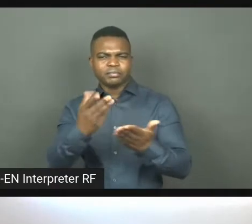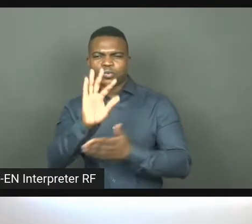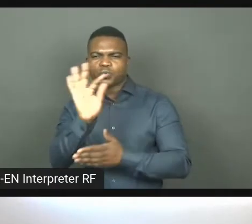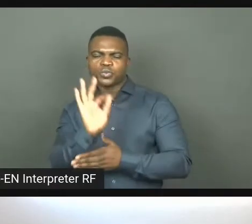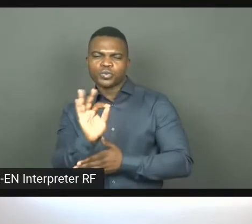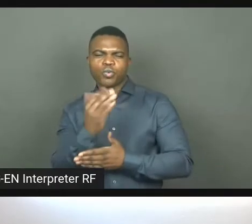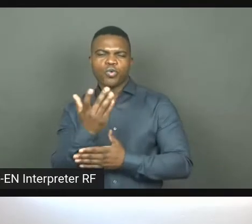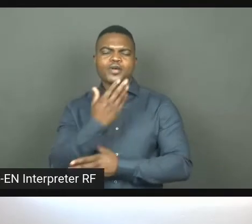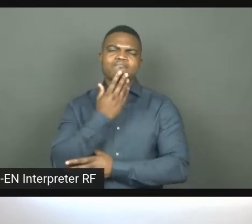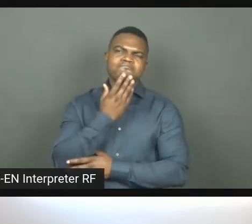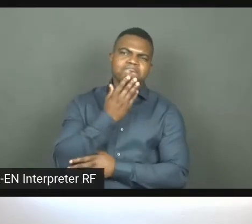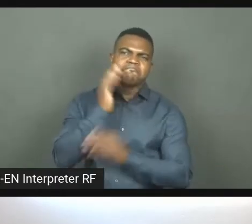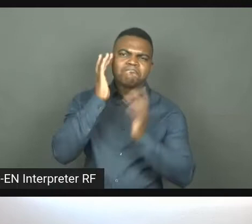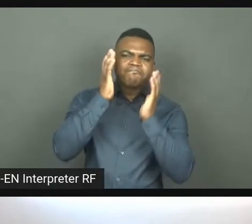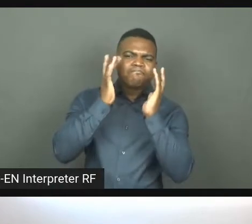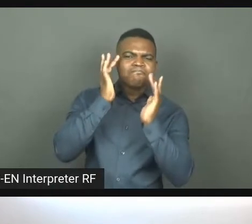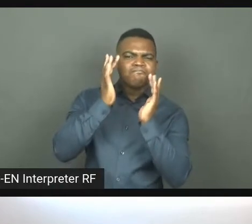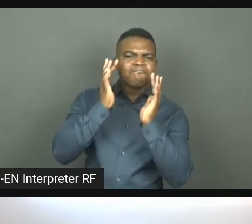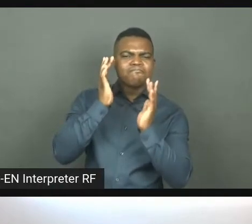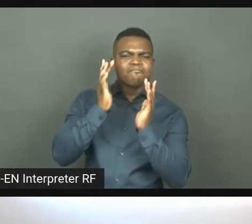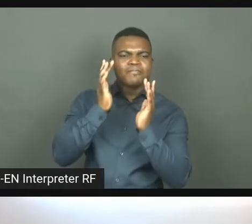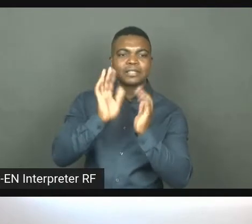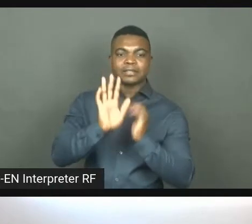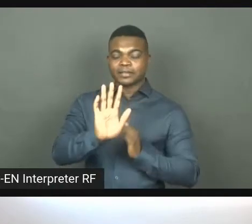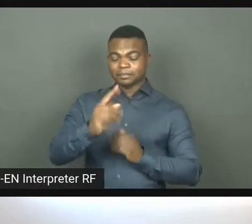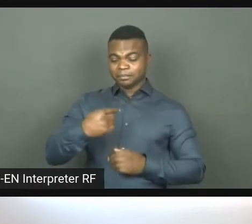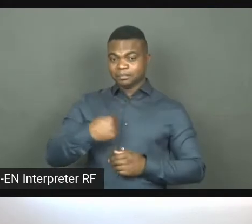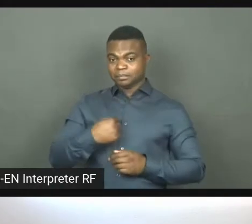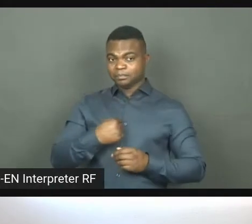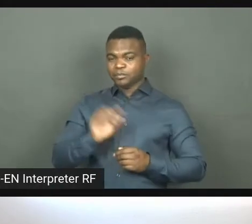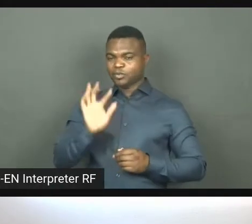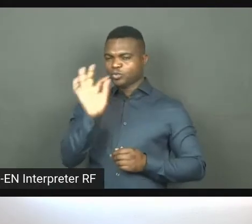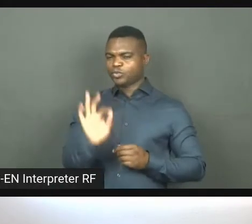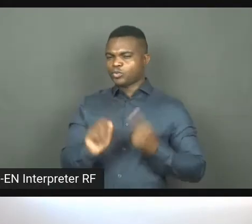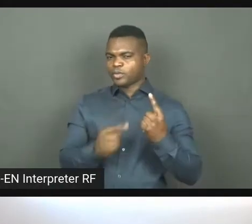Rahima, why don't you take that first, as you're the national entity?